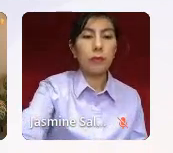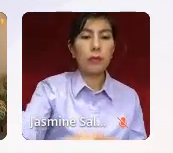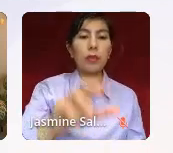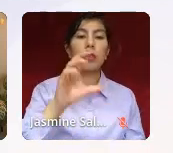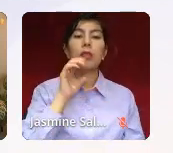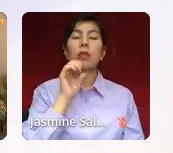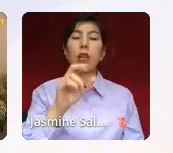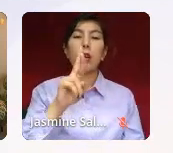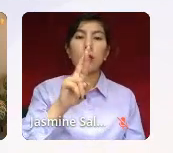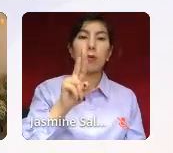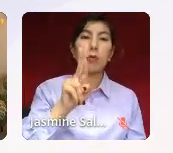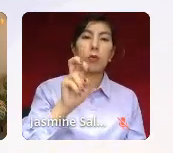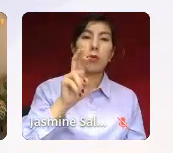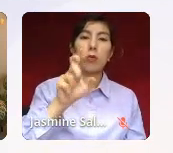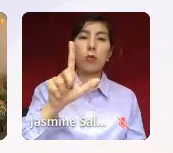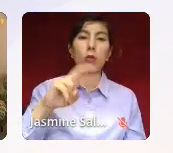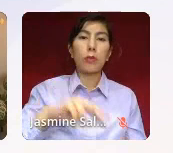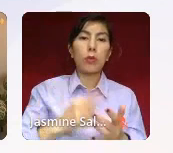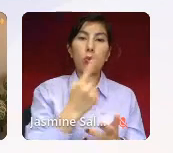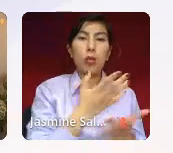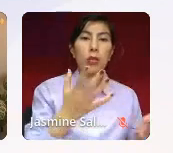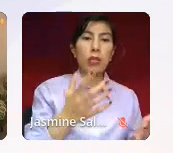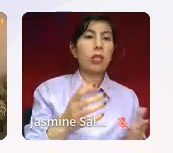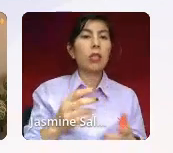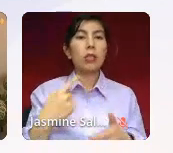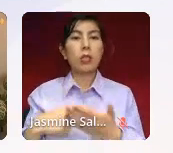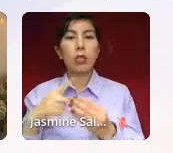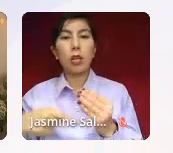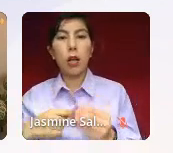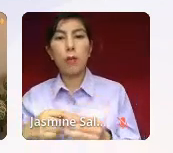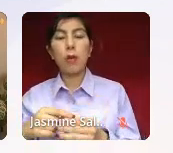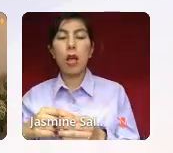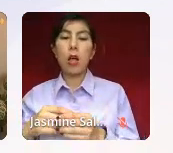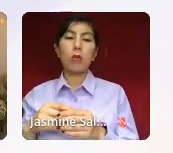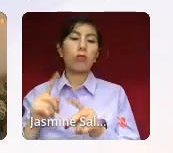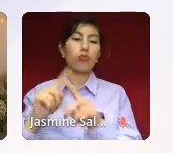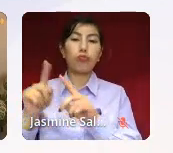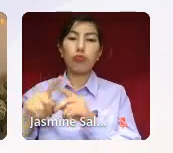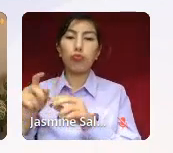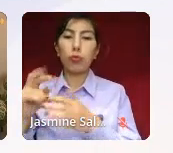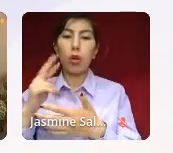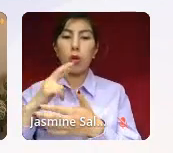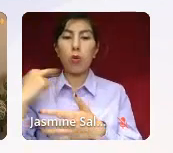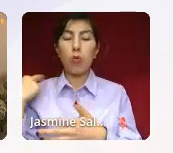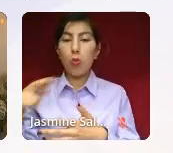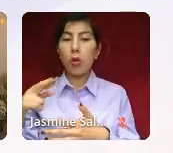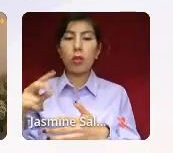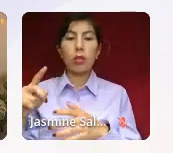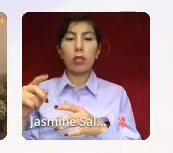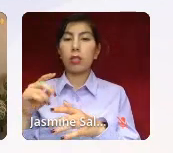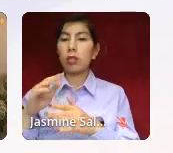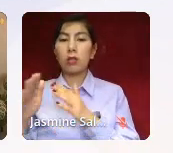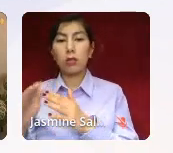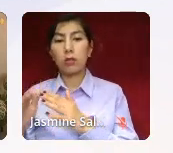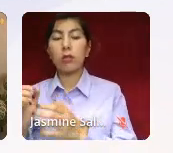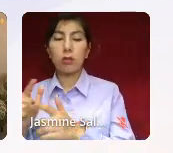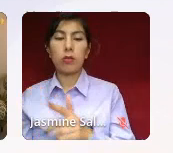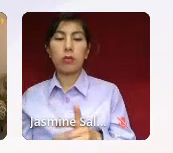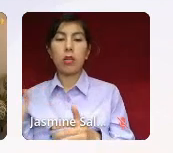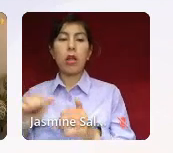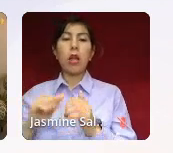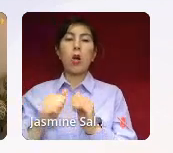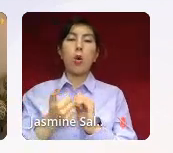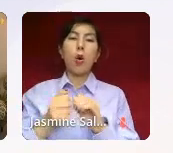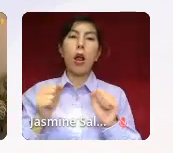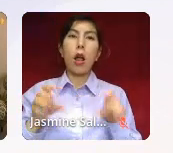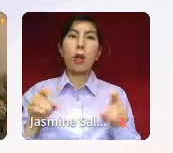about thinking about language, religion, values, understanding culture in rural spaces is key. We talked a little bit about how do we expand access through